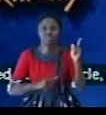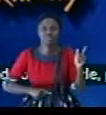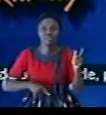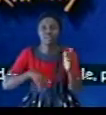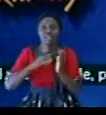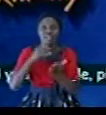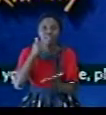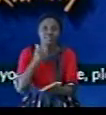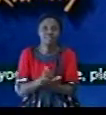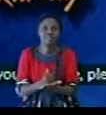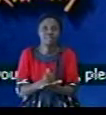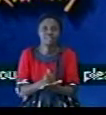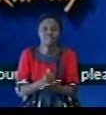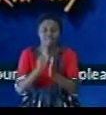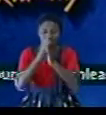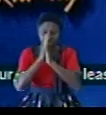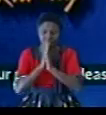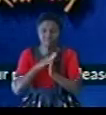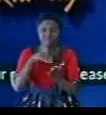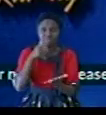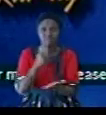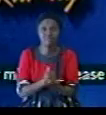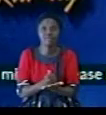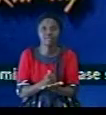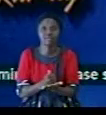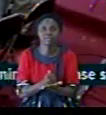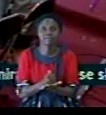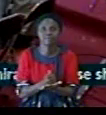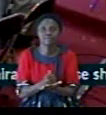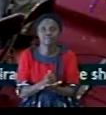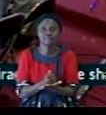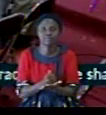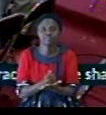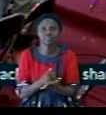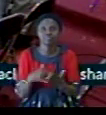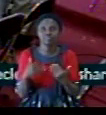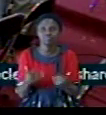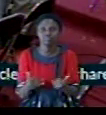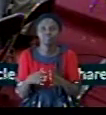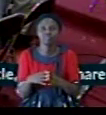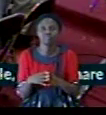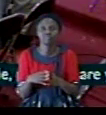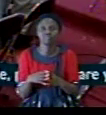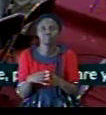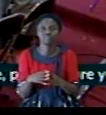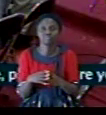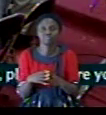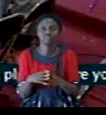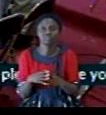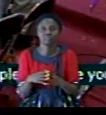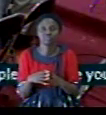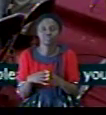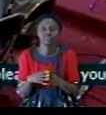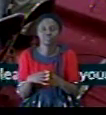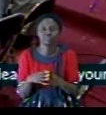Amen. Amen. Now, interviewers, please hurry up